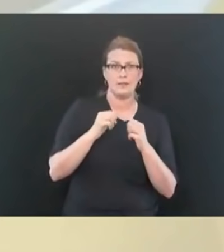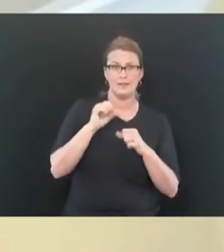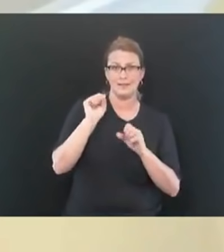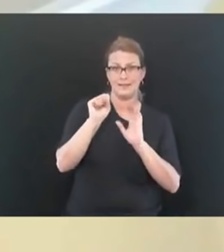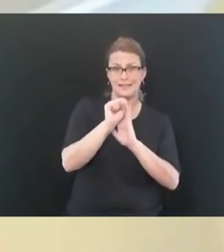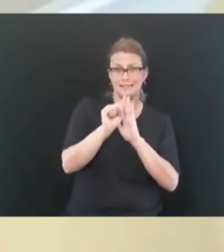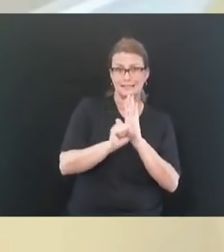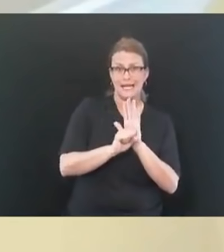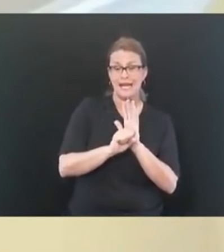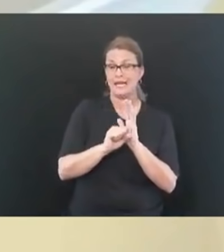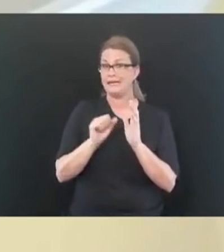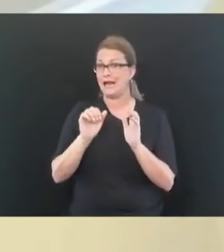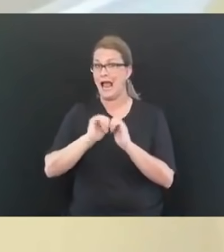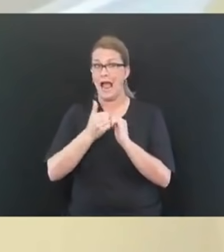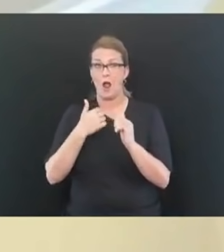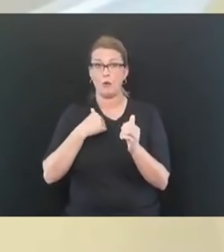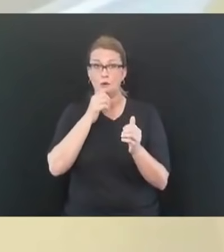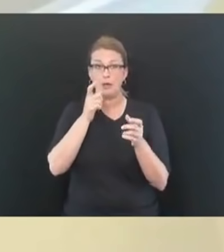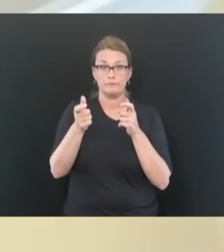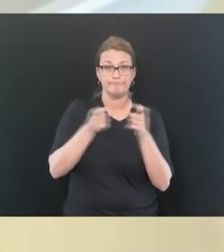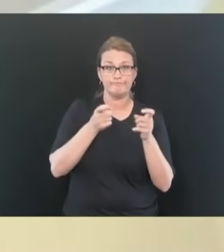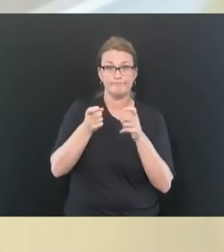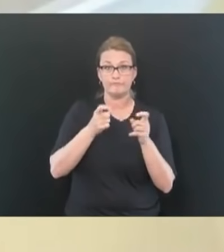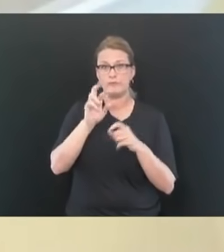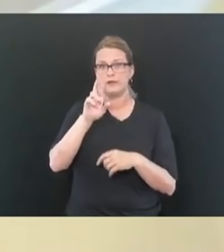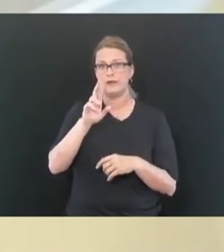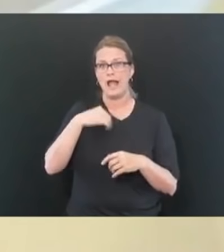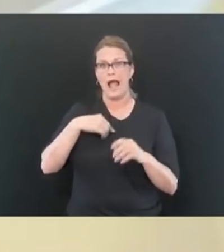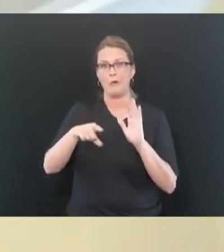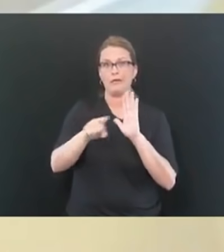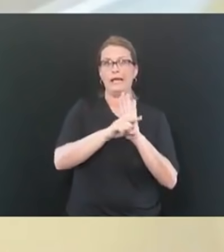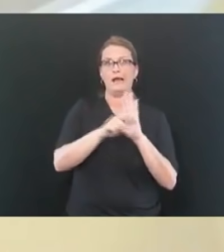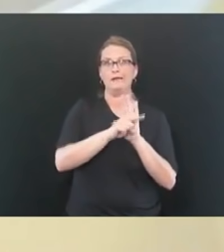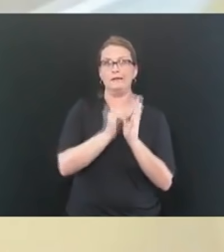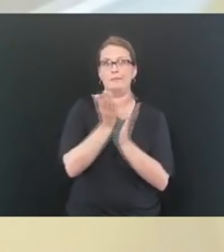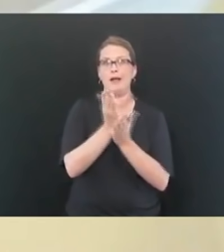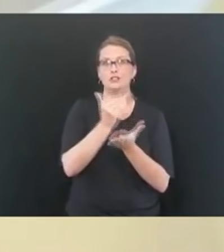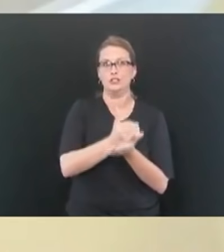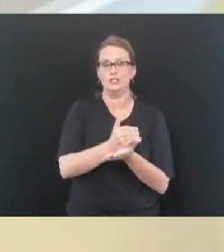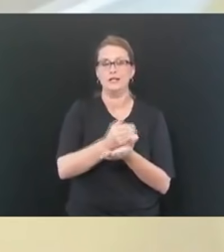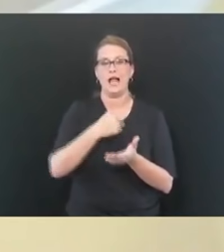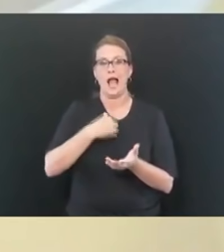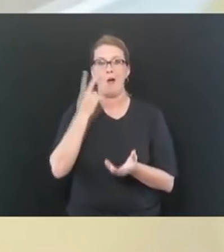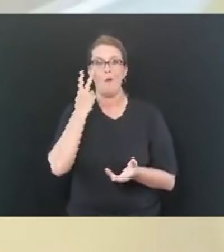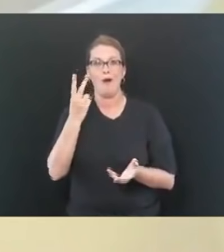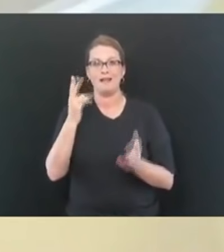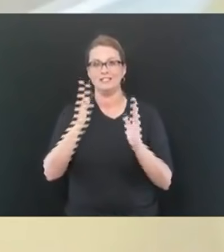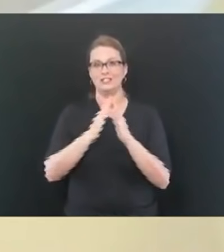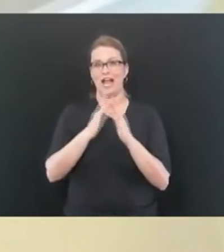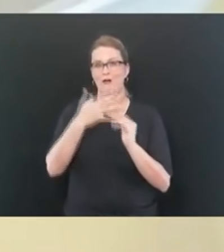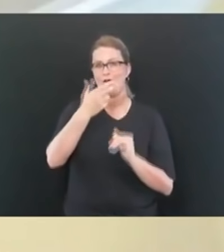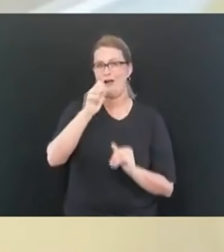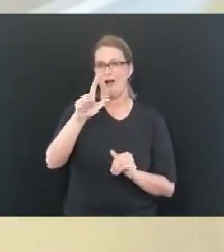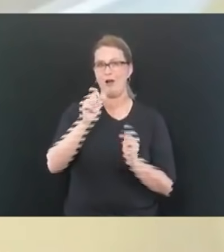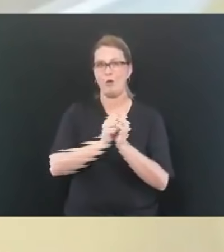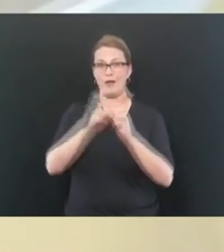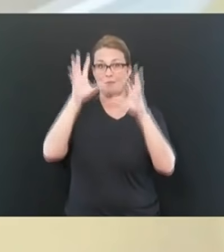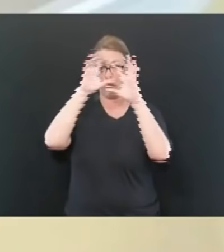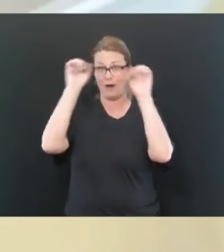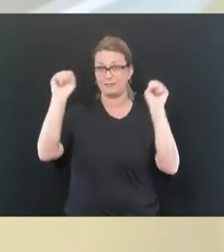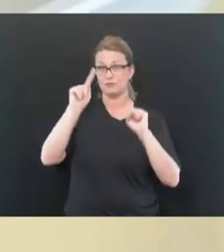revenue gap. And I watched, as many people did, the town hall with President Trump last night. He still seems to be